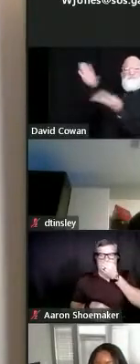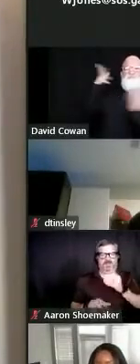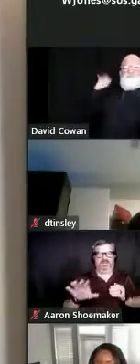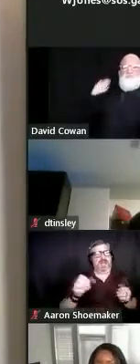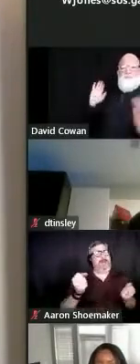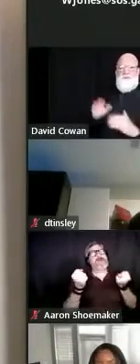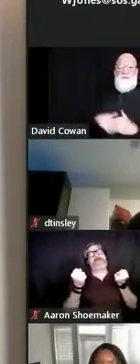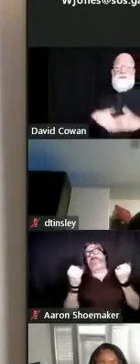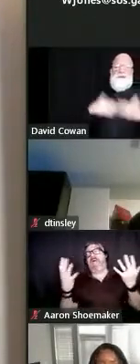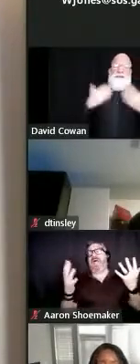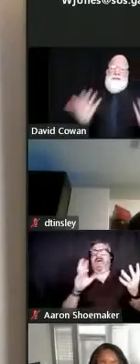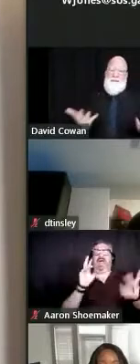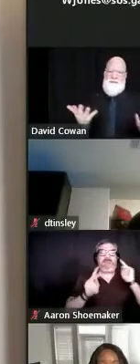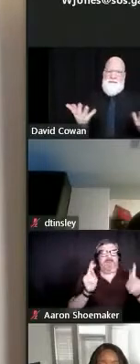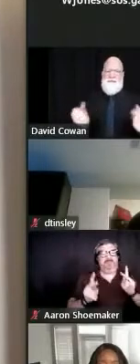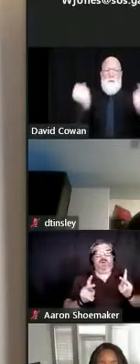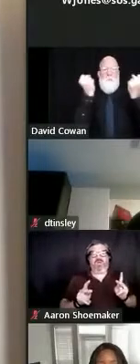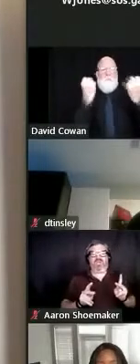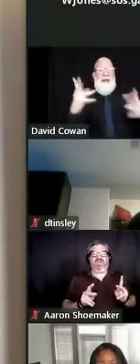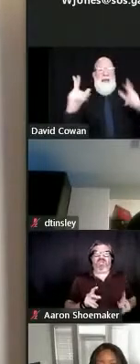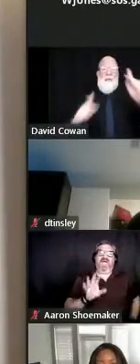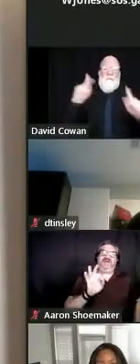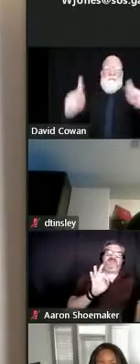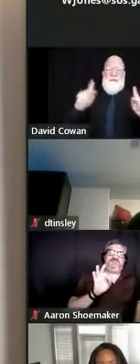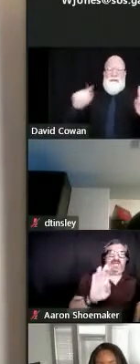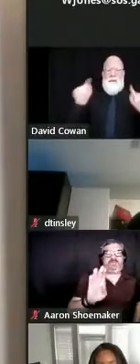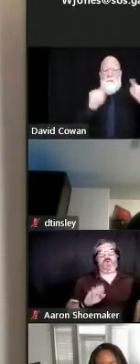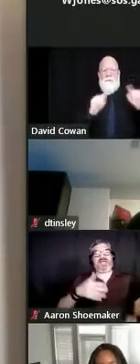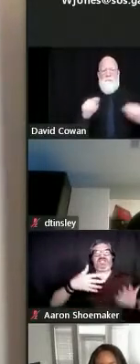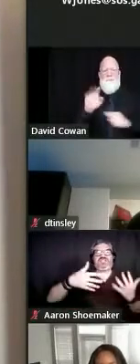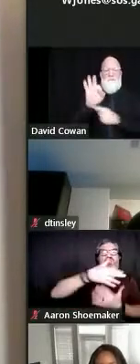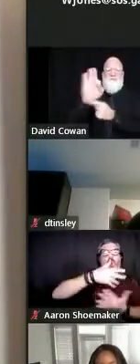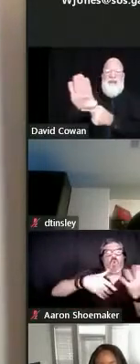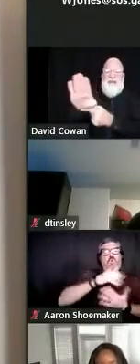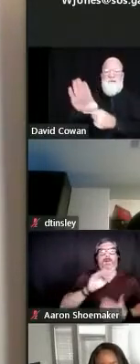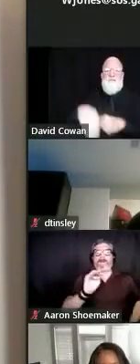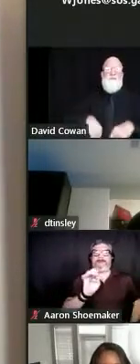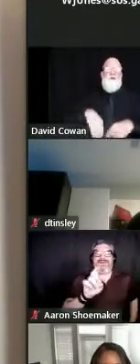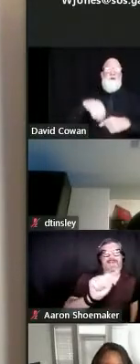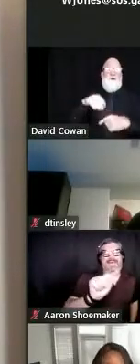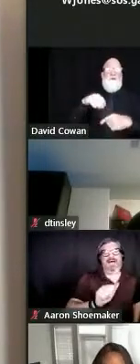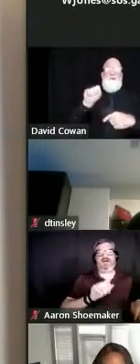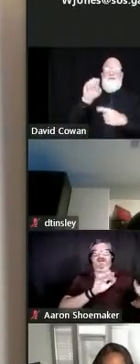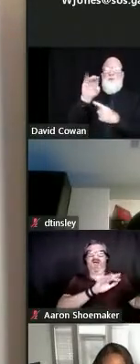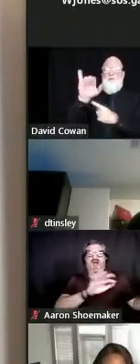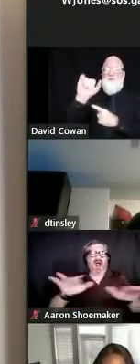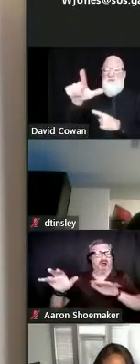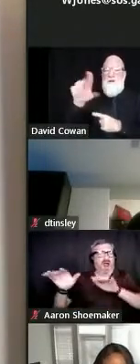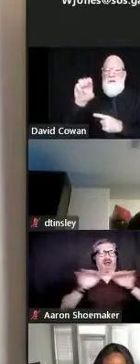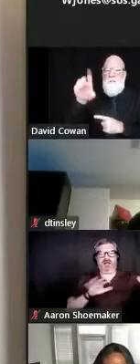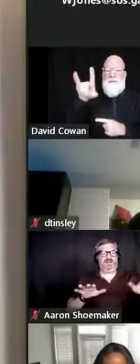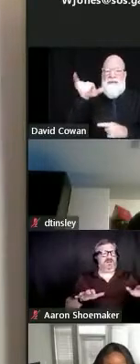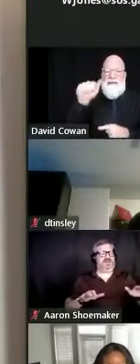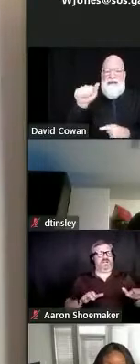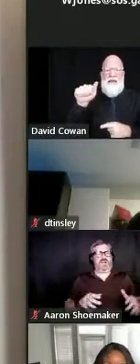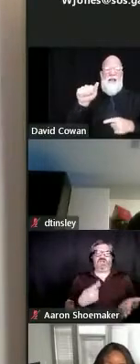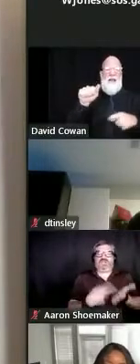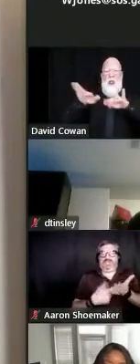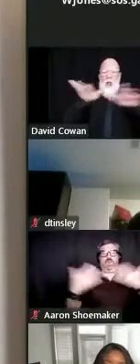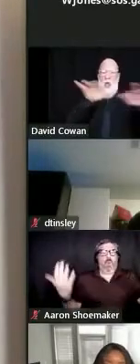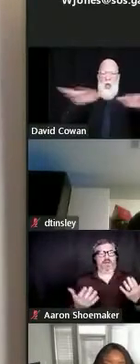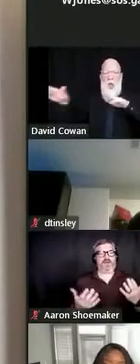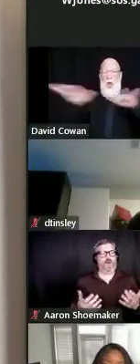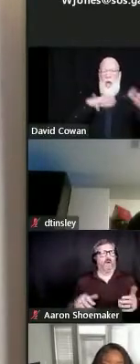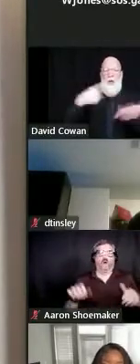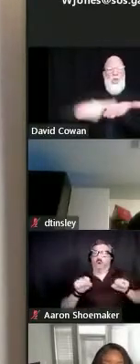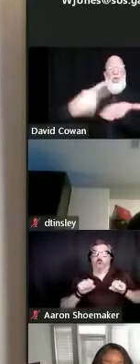Krakens and I want to remind everybody that Krakens are myths so we anticipate we will continue to follow